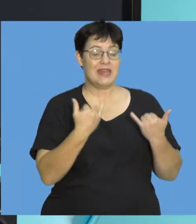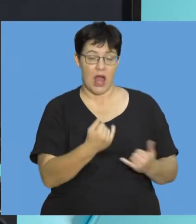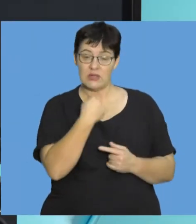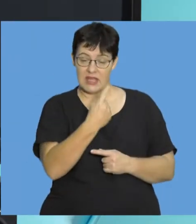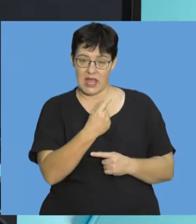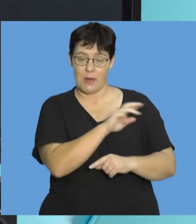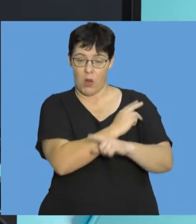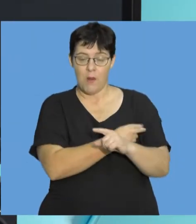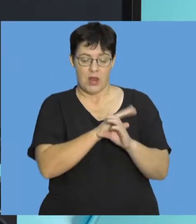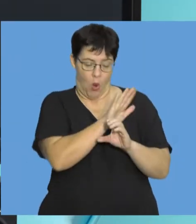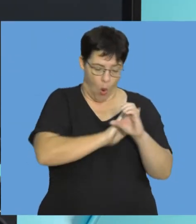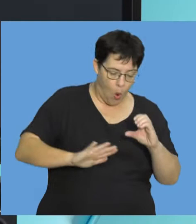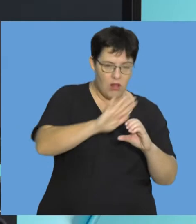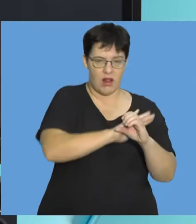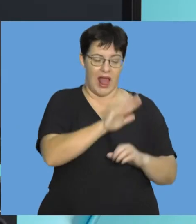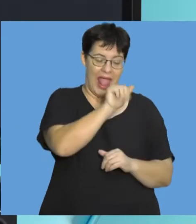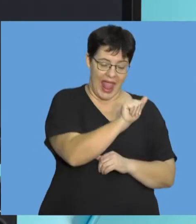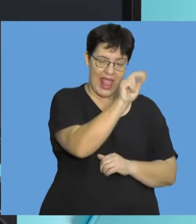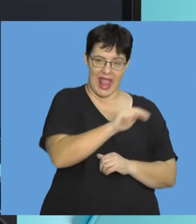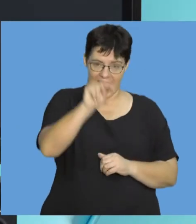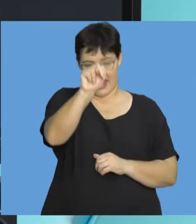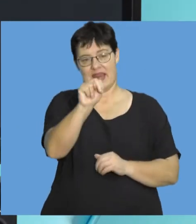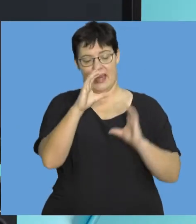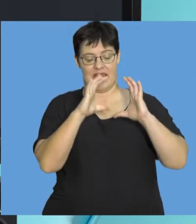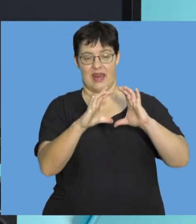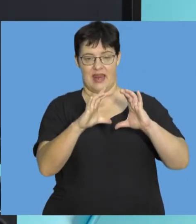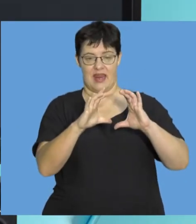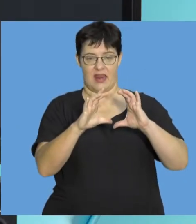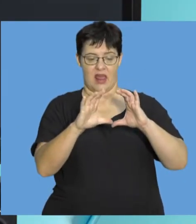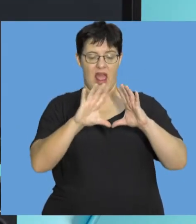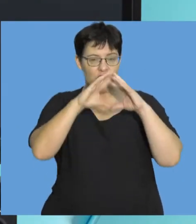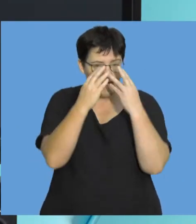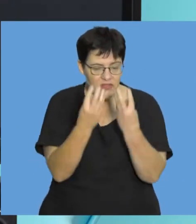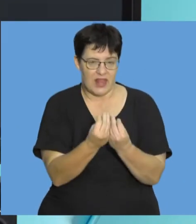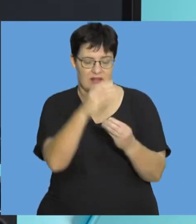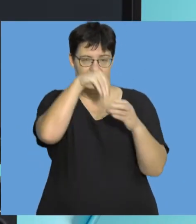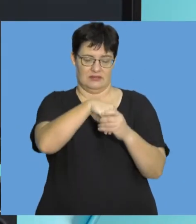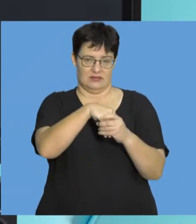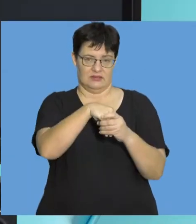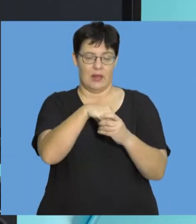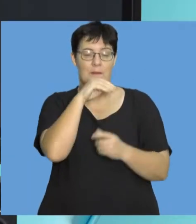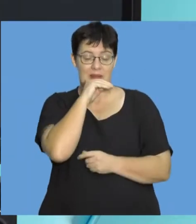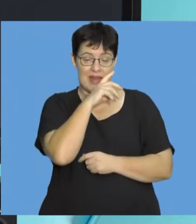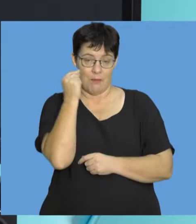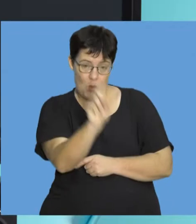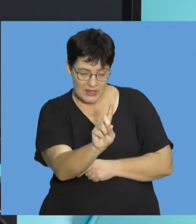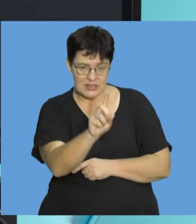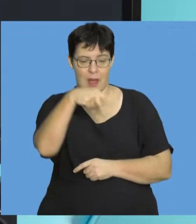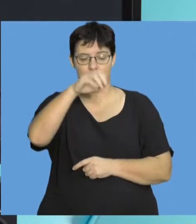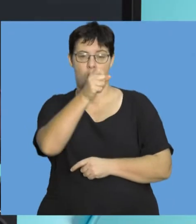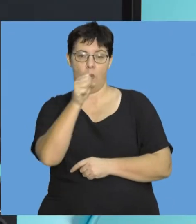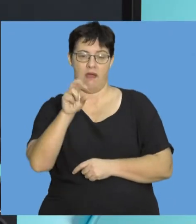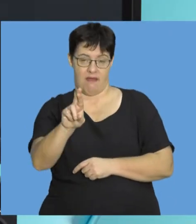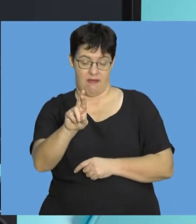I'm talking about the whole thing, a to the exponent of n. The whole term itself is called a power. So when I